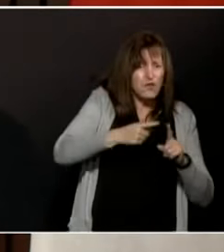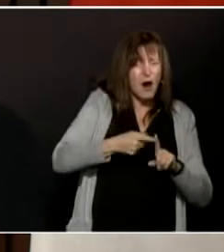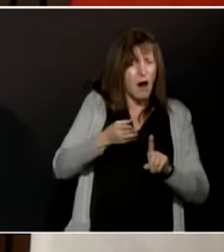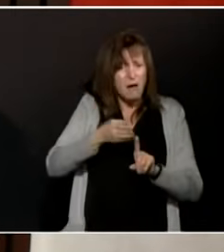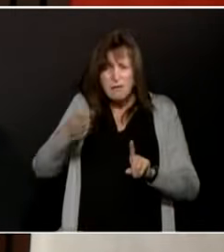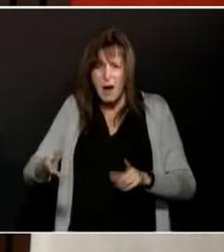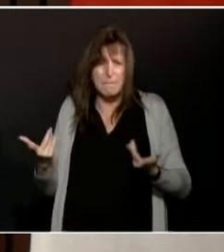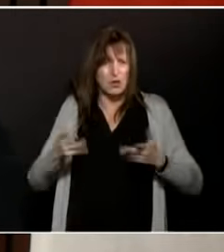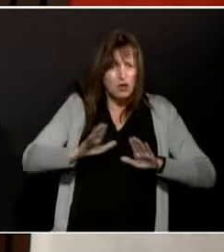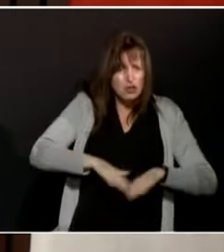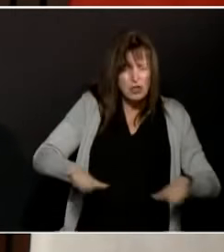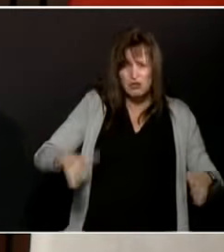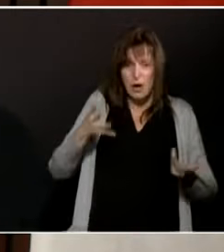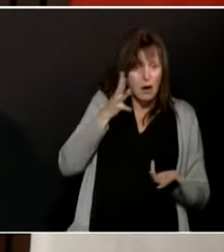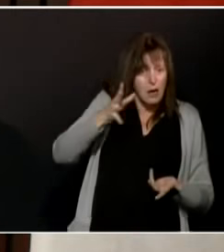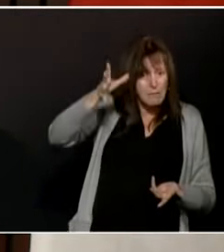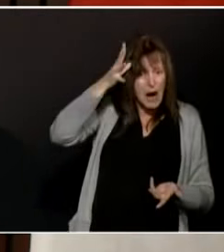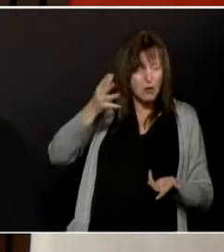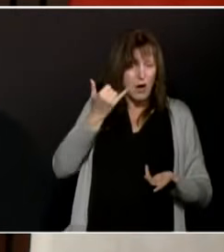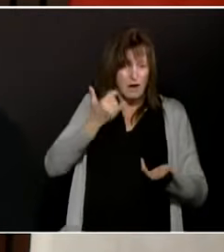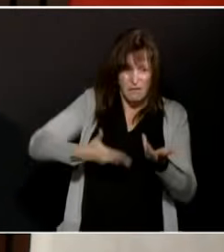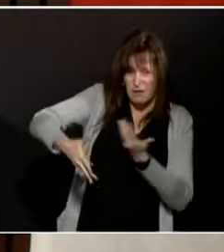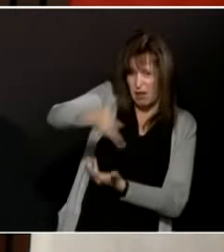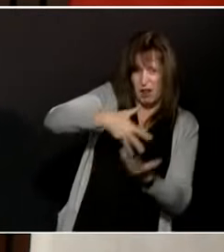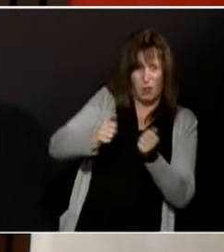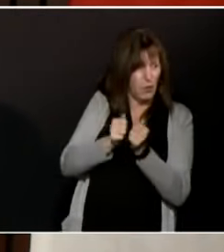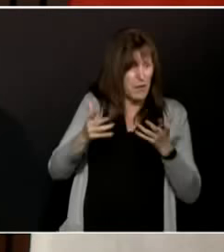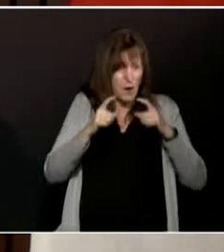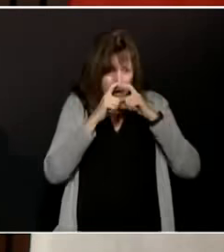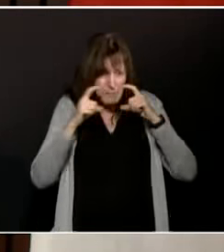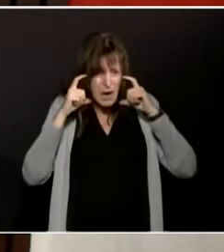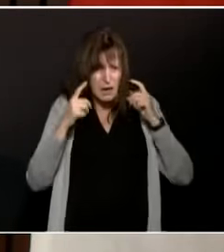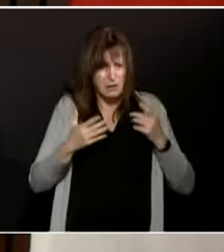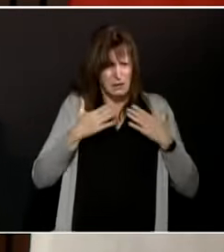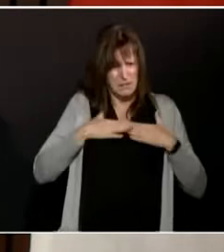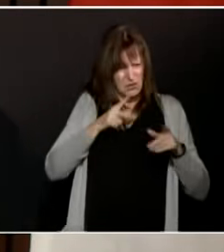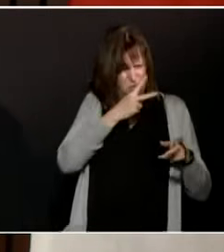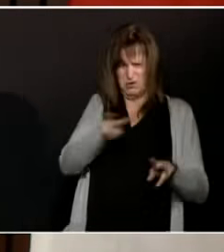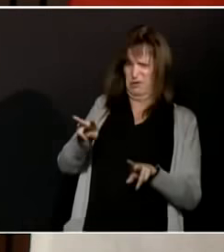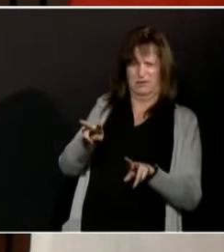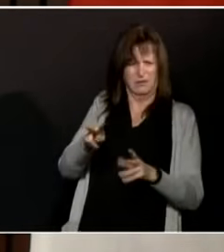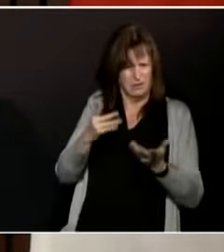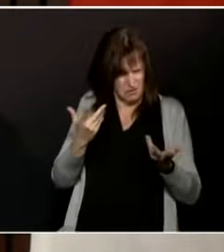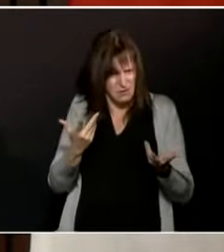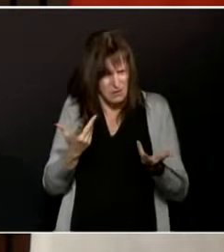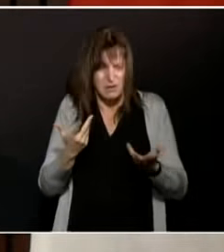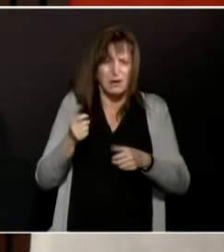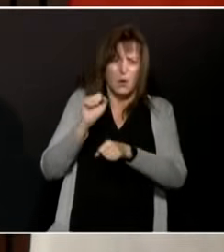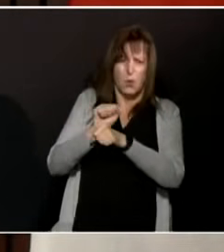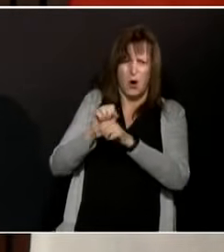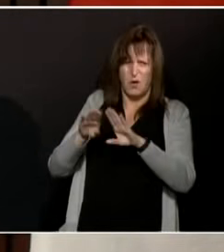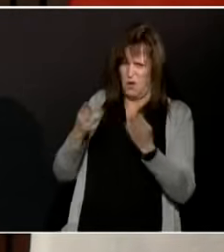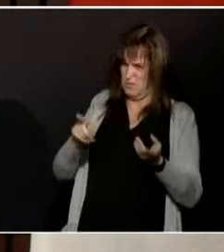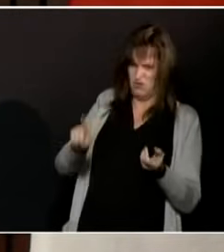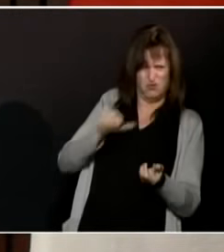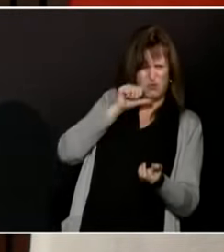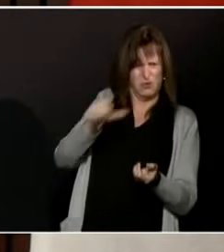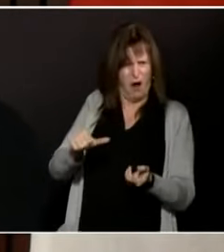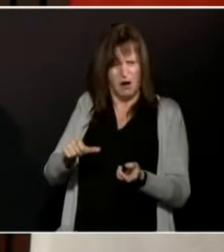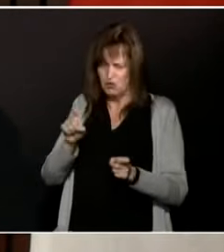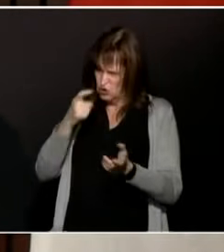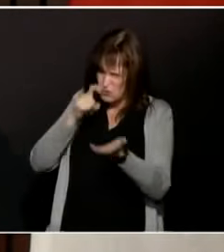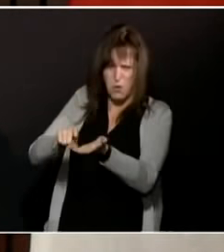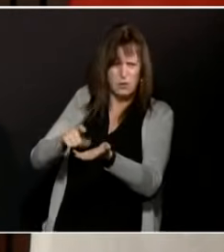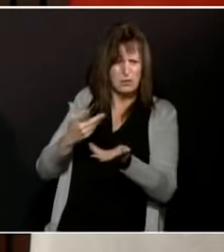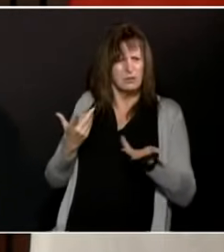without masks. Notice if your workplace is open, but it shouldn't be. Notice if your workplace isn't safe. Notice the behaviors